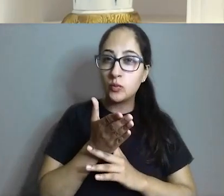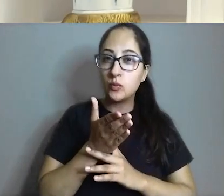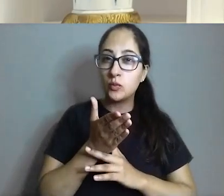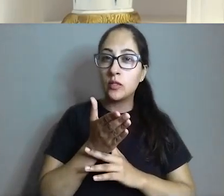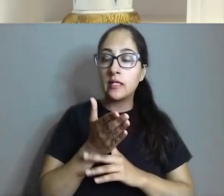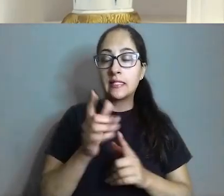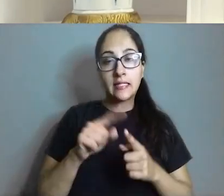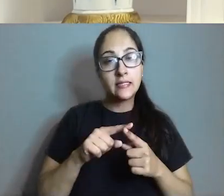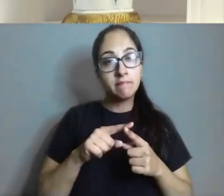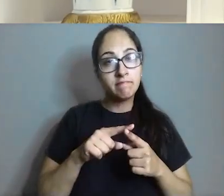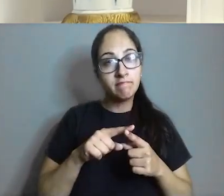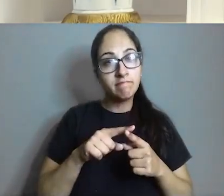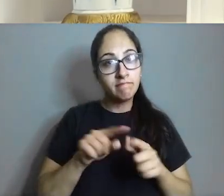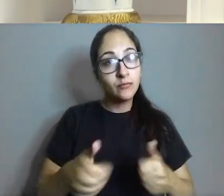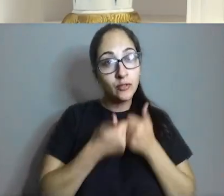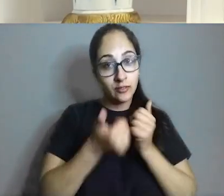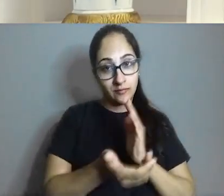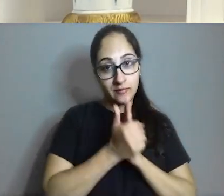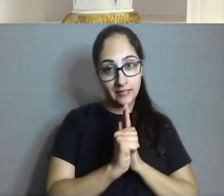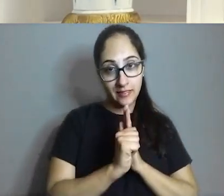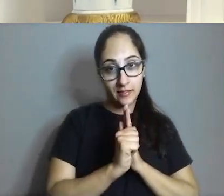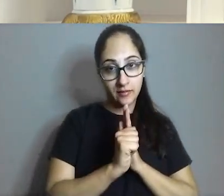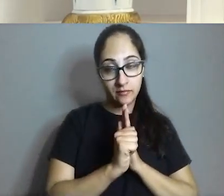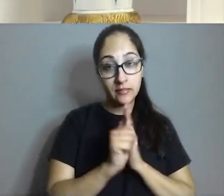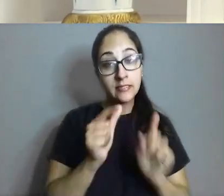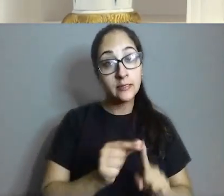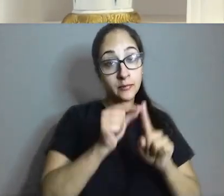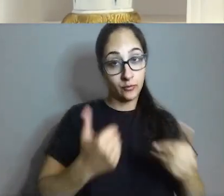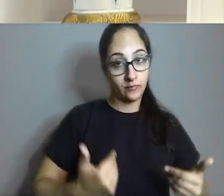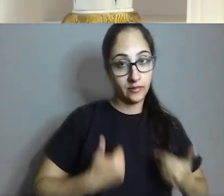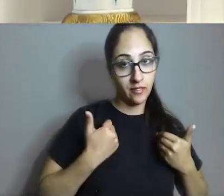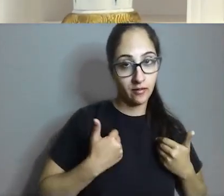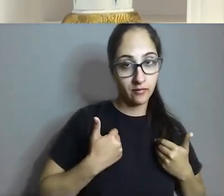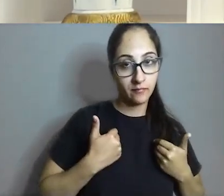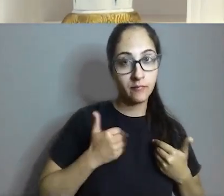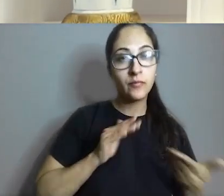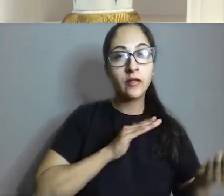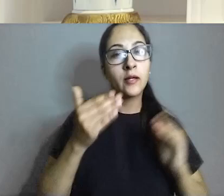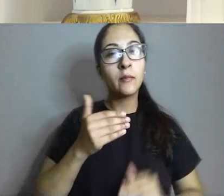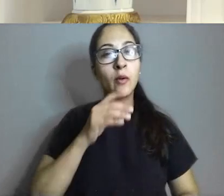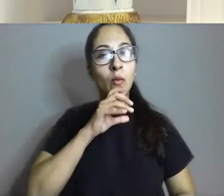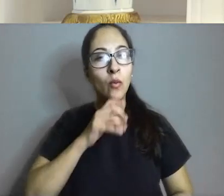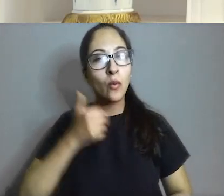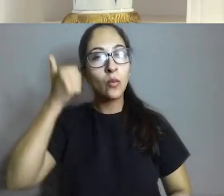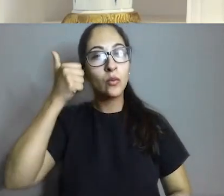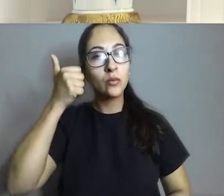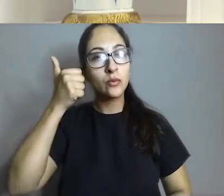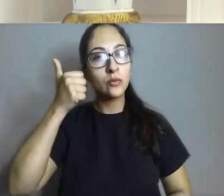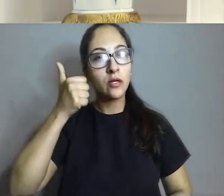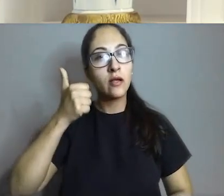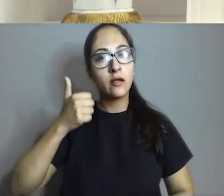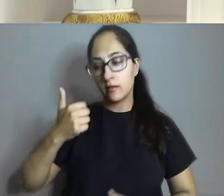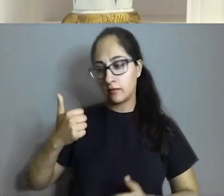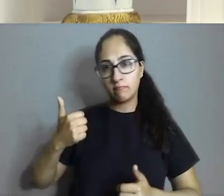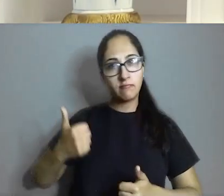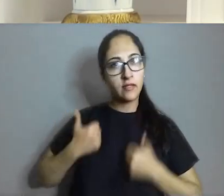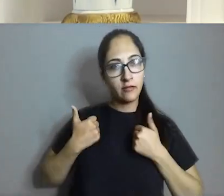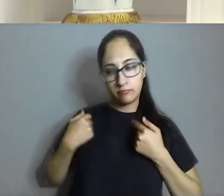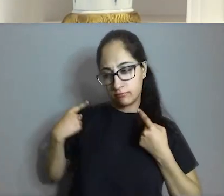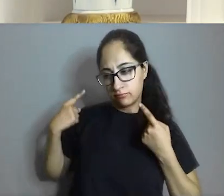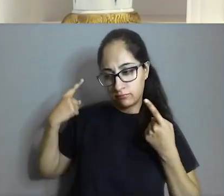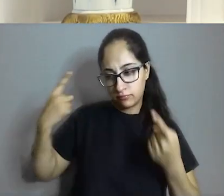members of our Jamaat because they have a longer perspective on life and have experienced its ups and downs.